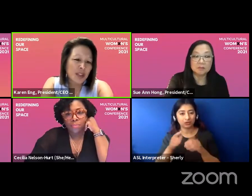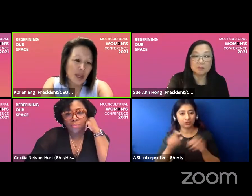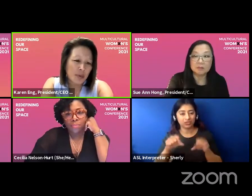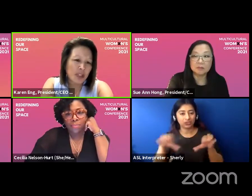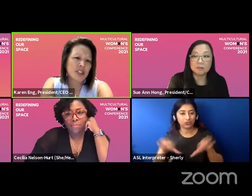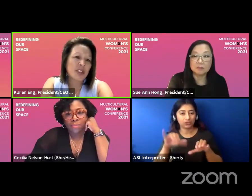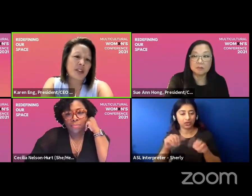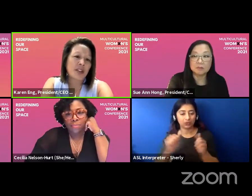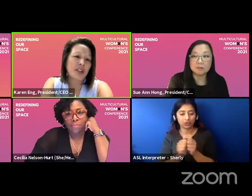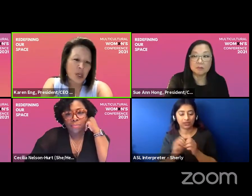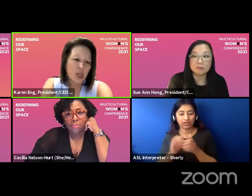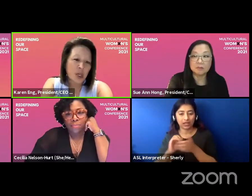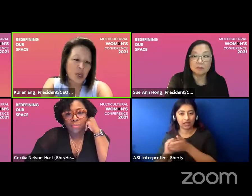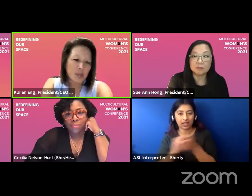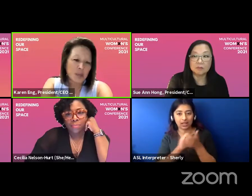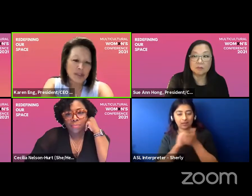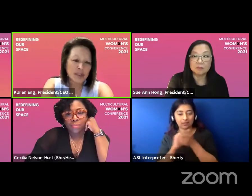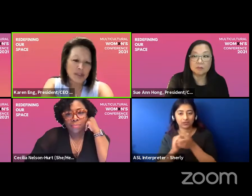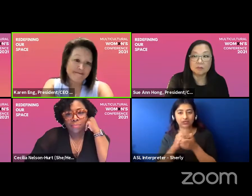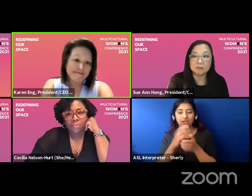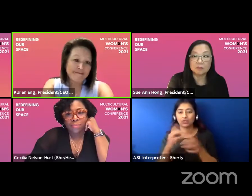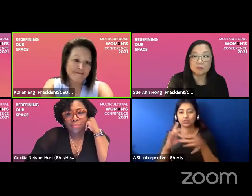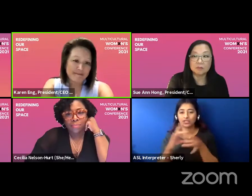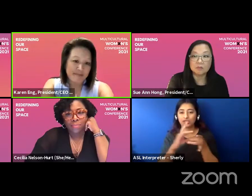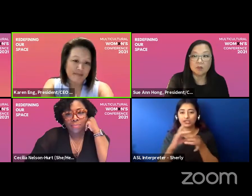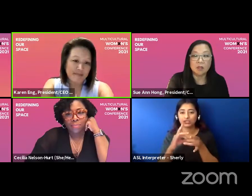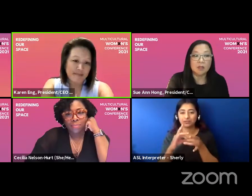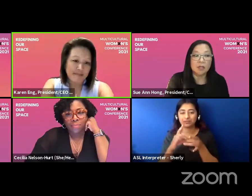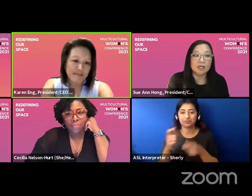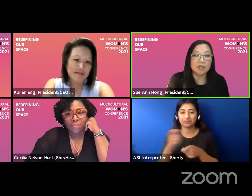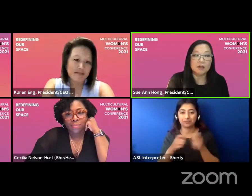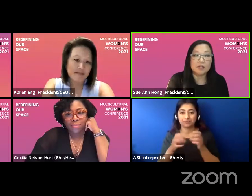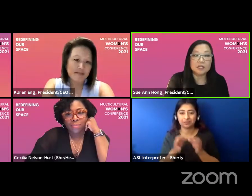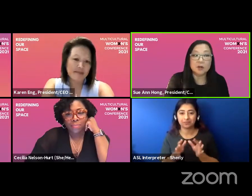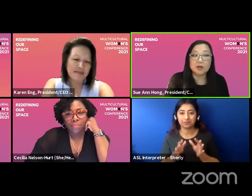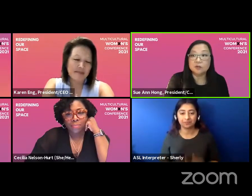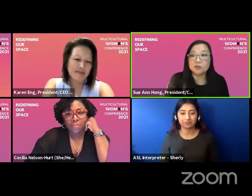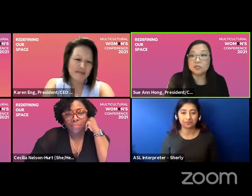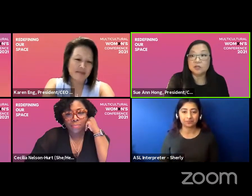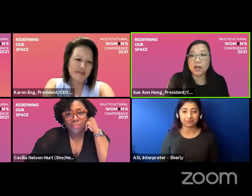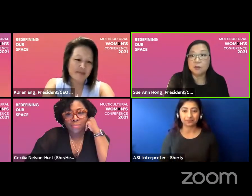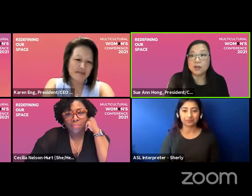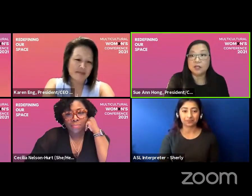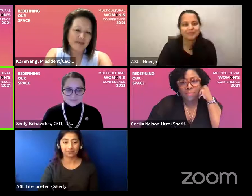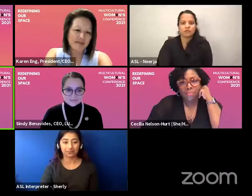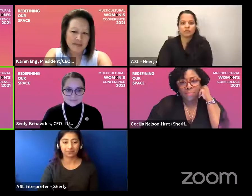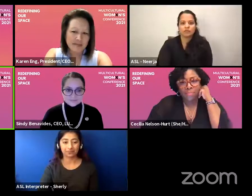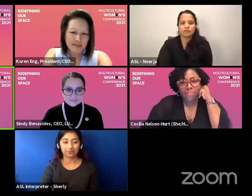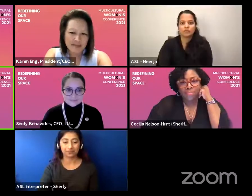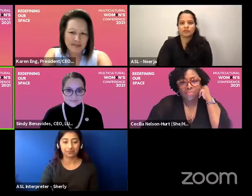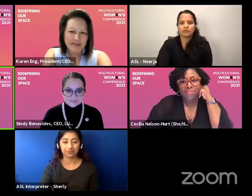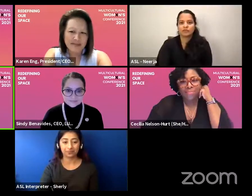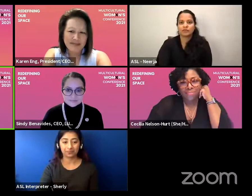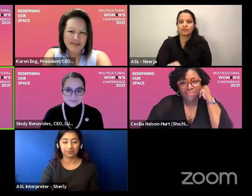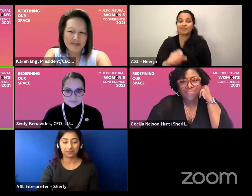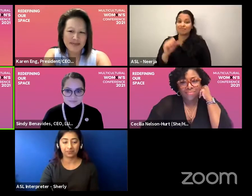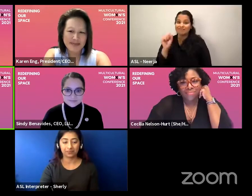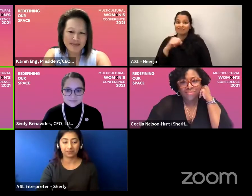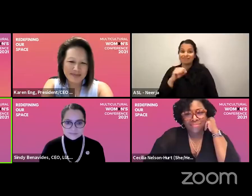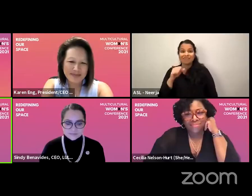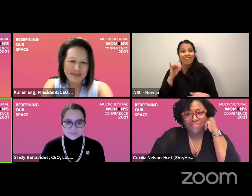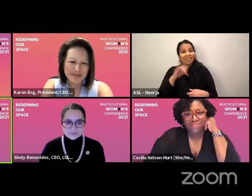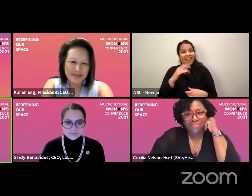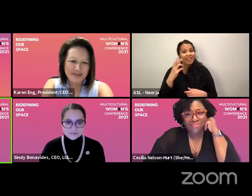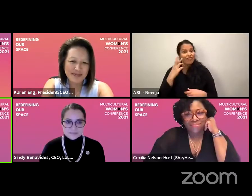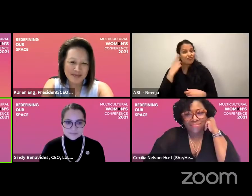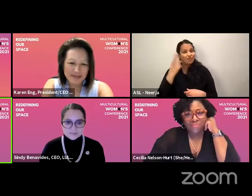with collaboration and the relationships. And Karen, that's one of the reasons why we are doing this with the cohorts that we